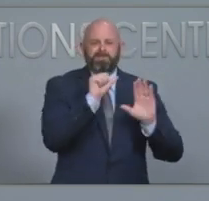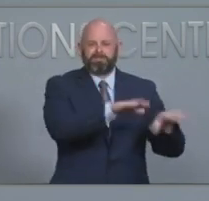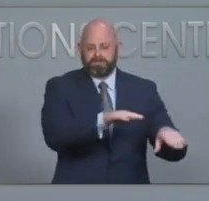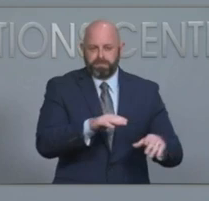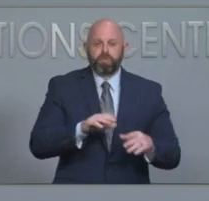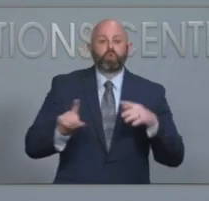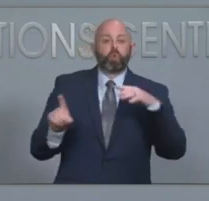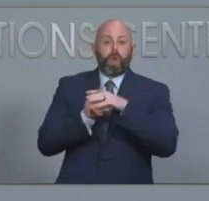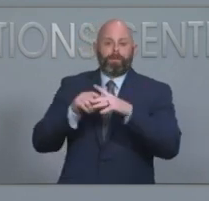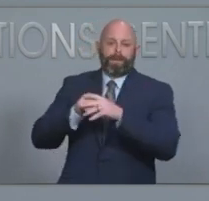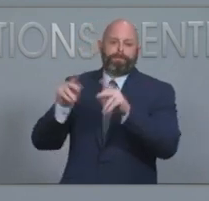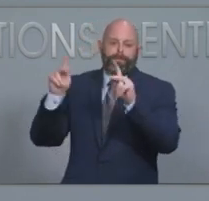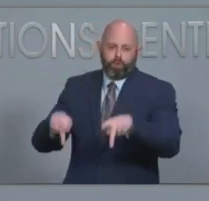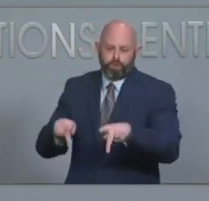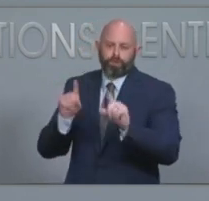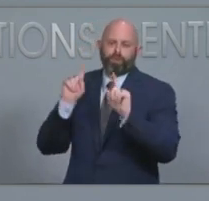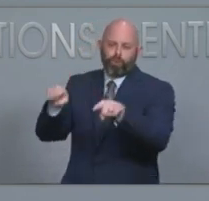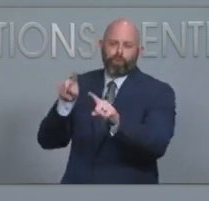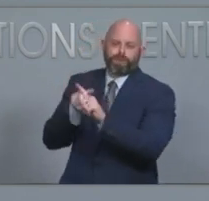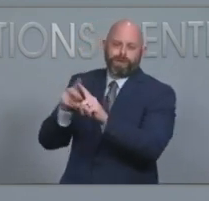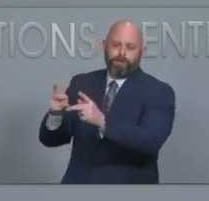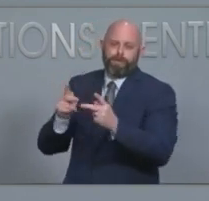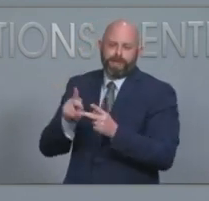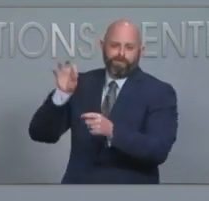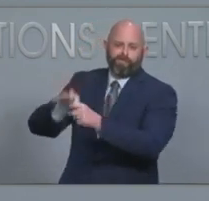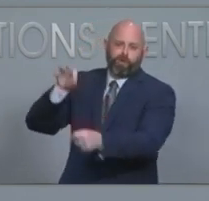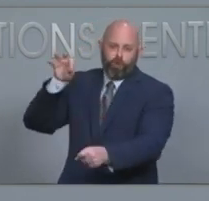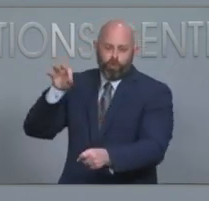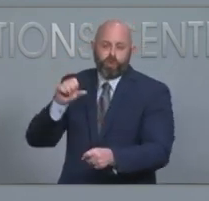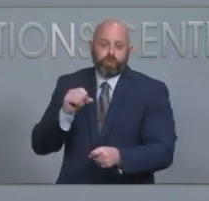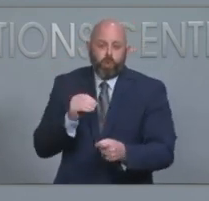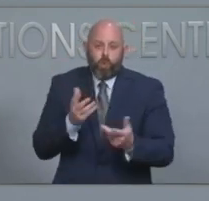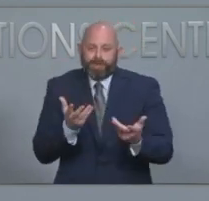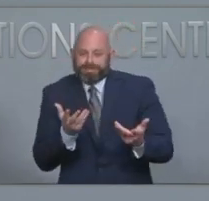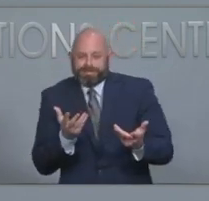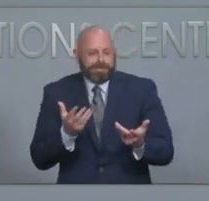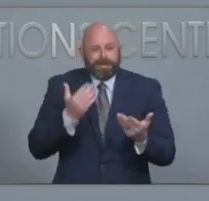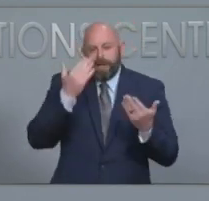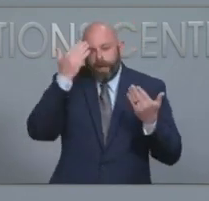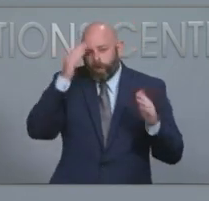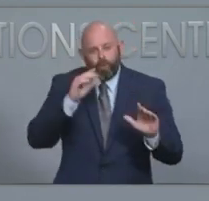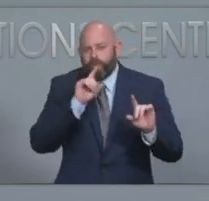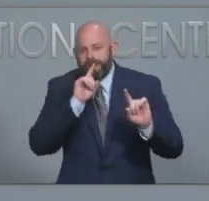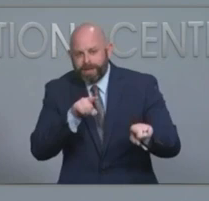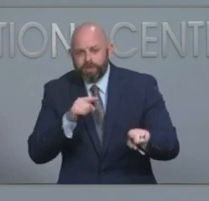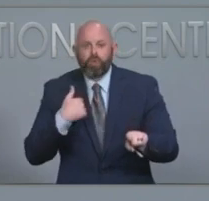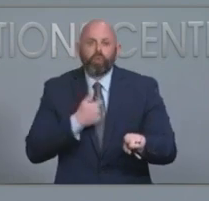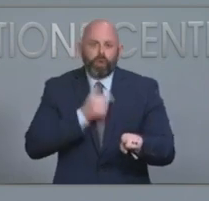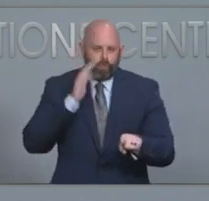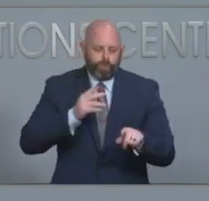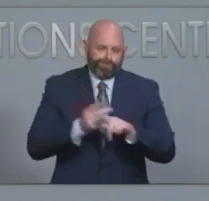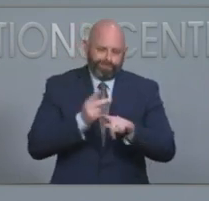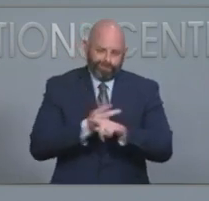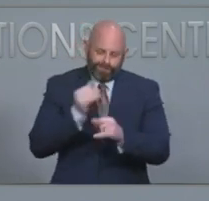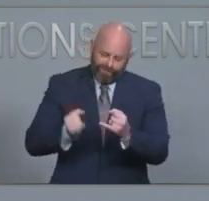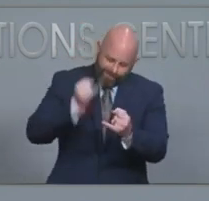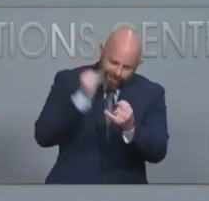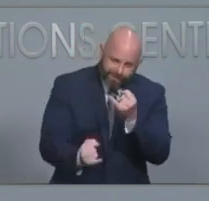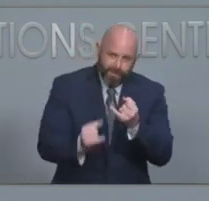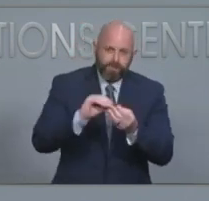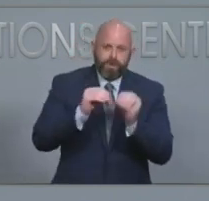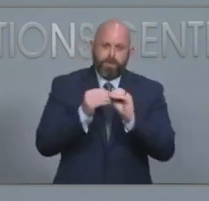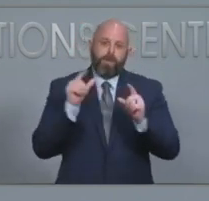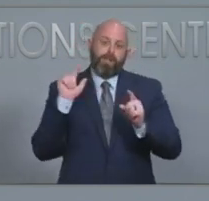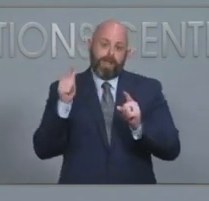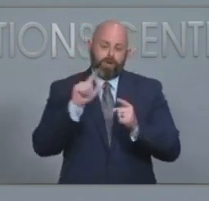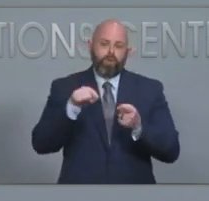to imply that requests indicate number of outstanding ballots. We will obviously reconcile this once we